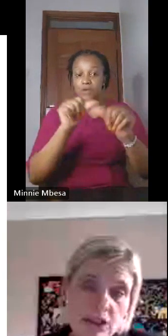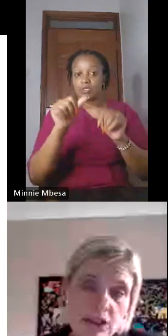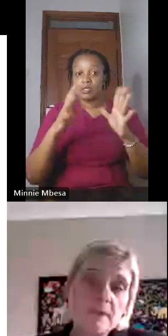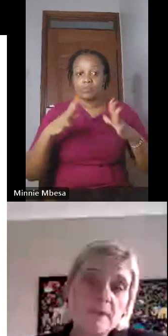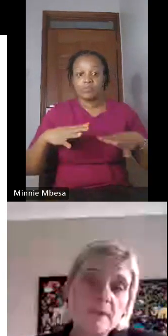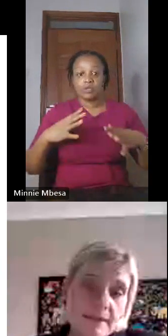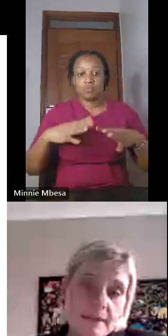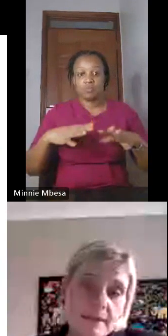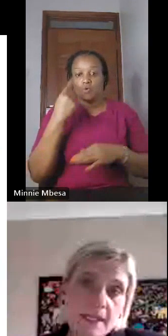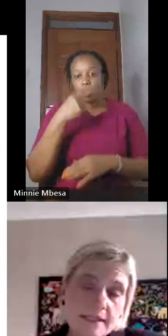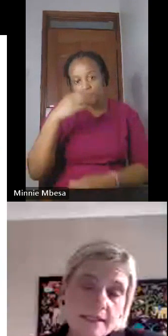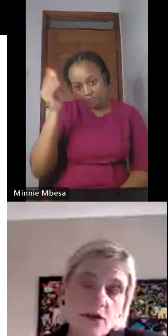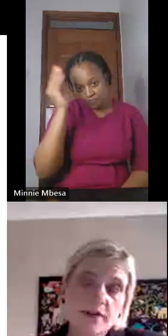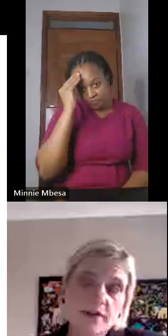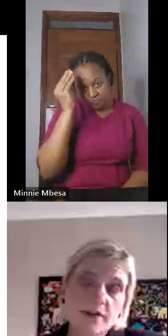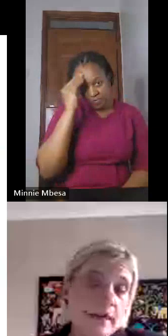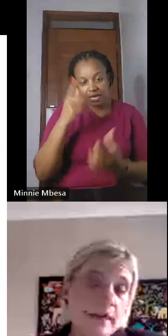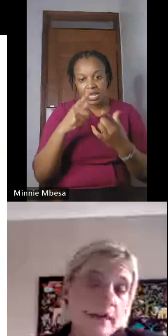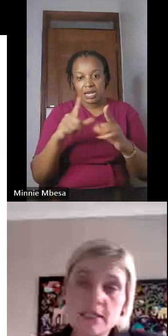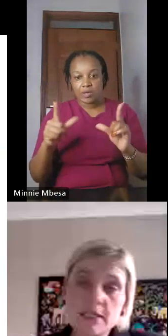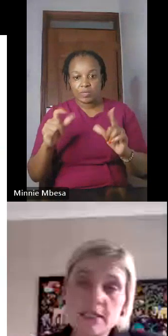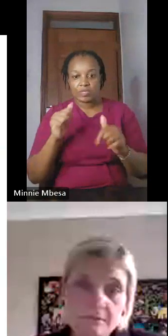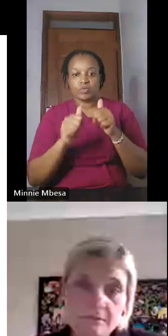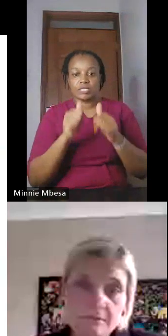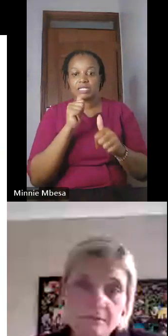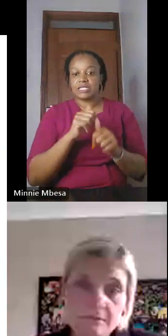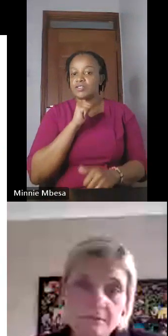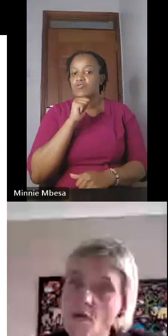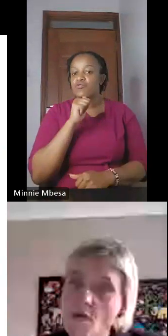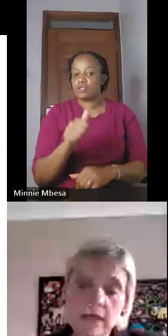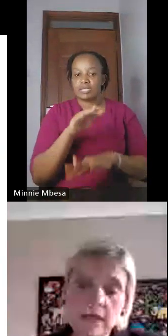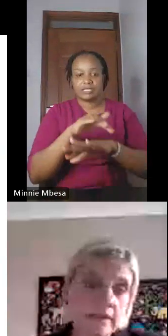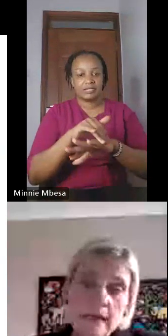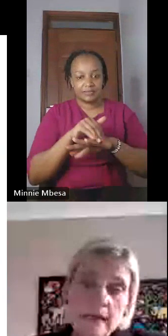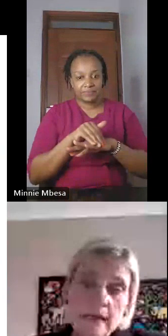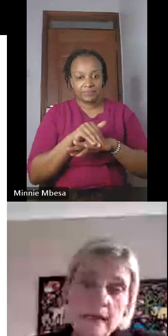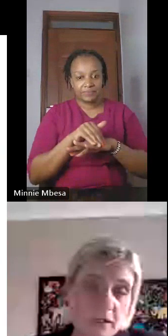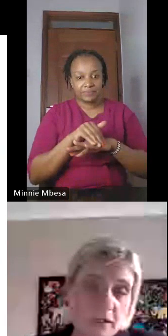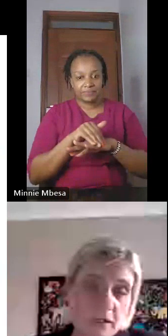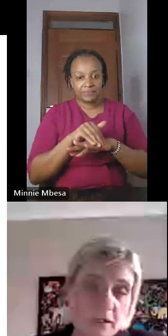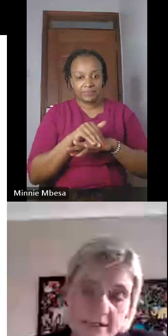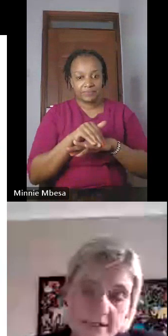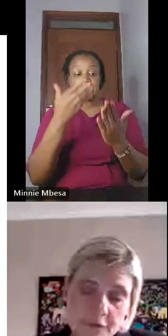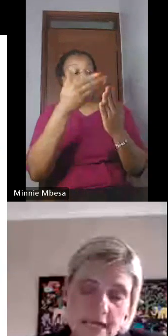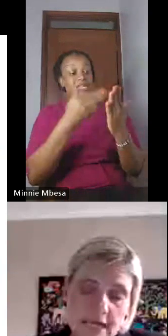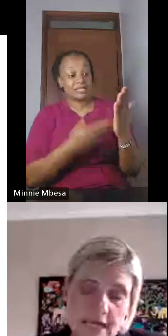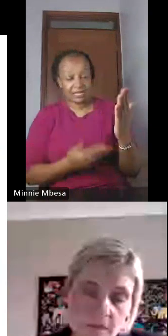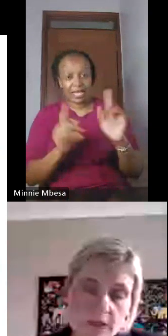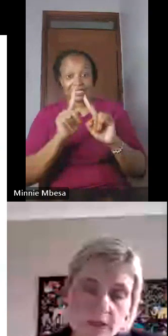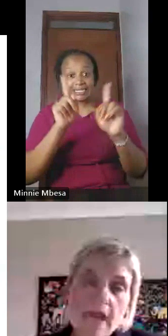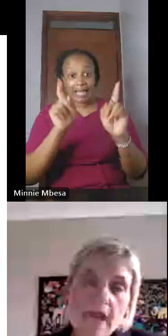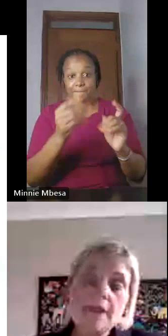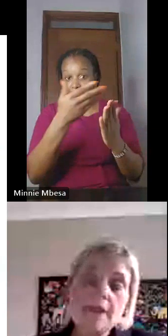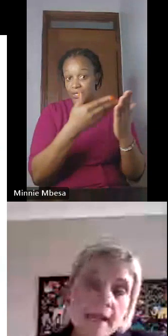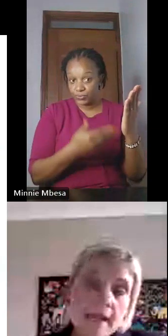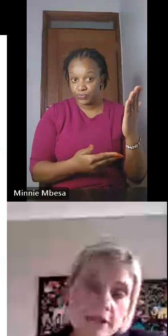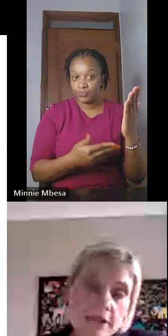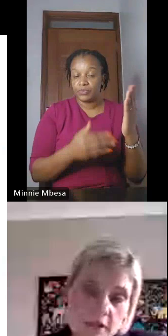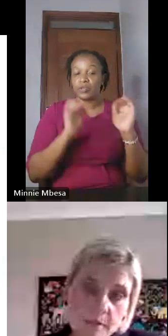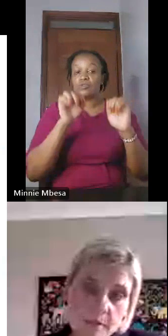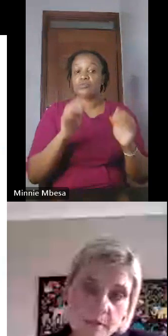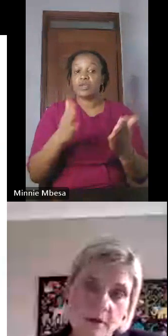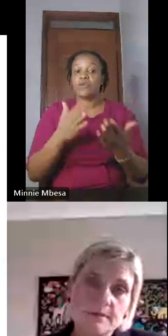English. Their certificates and transcripts may be issued in French or in a different language.